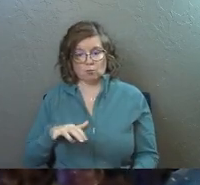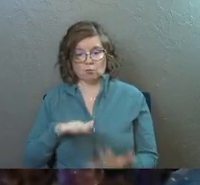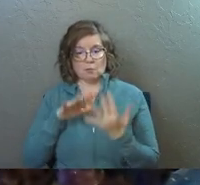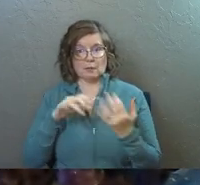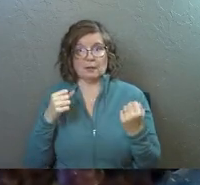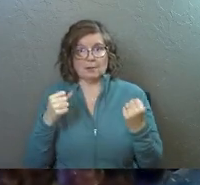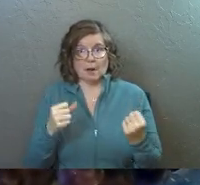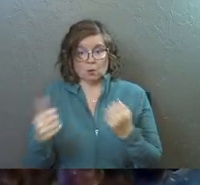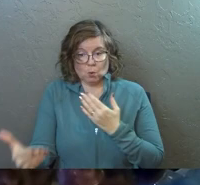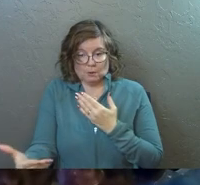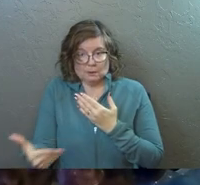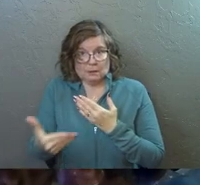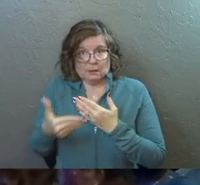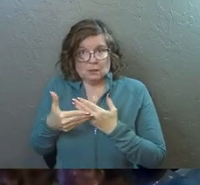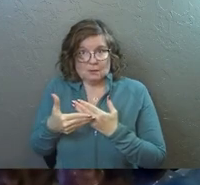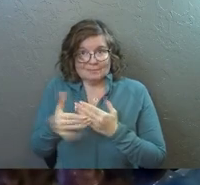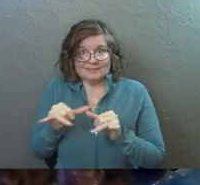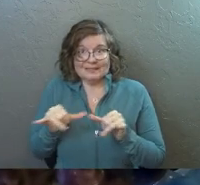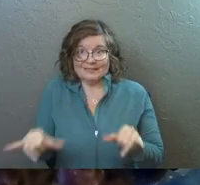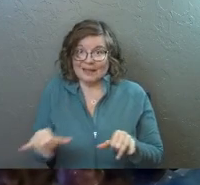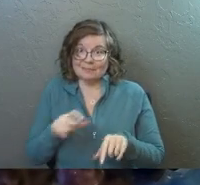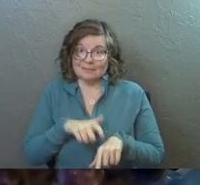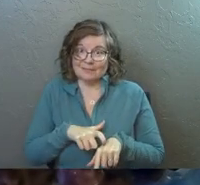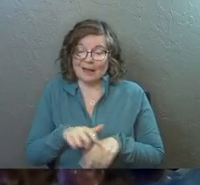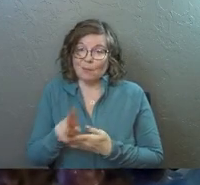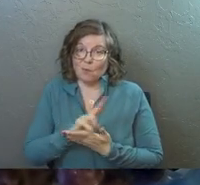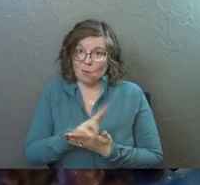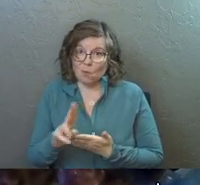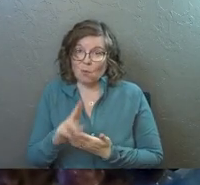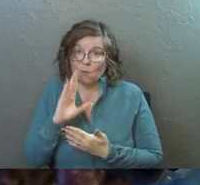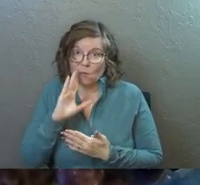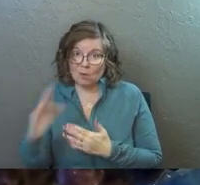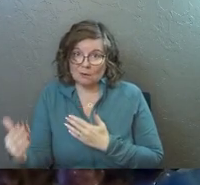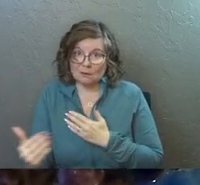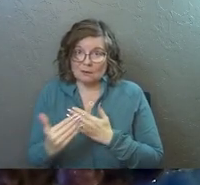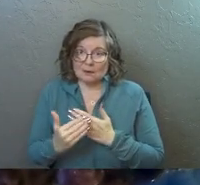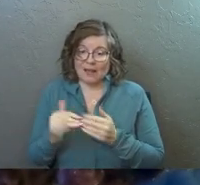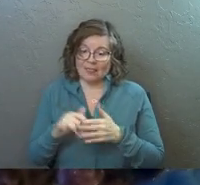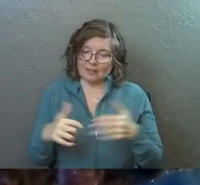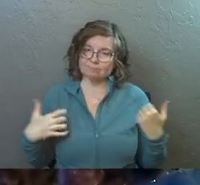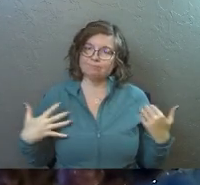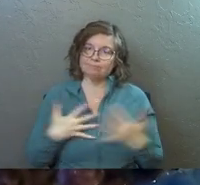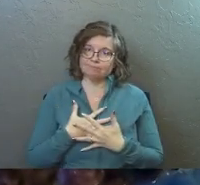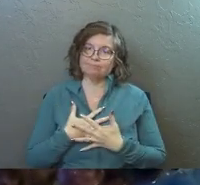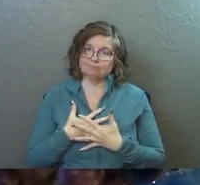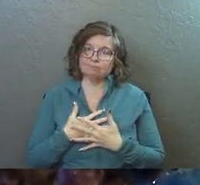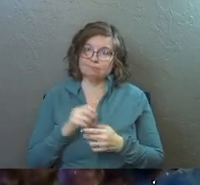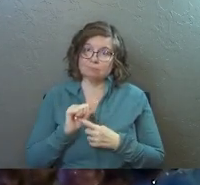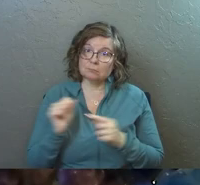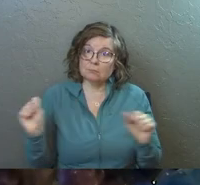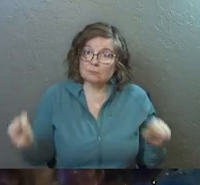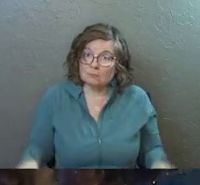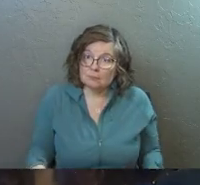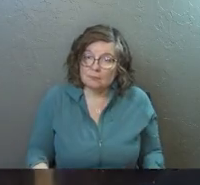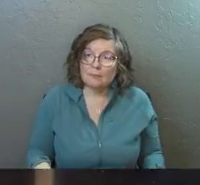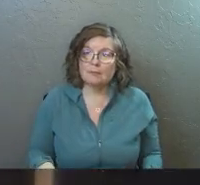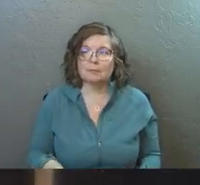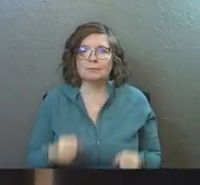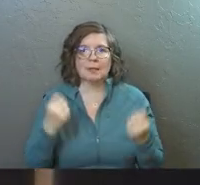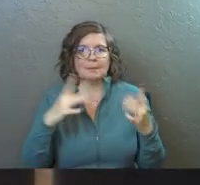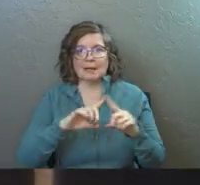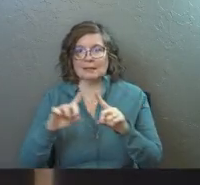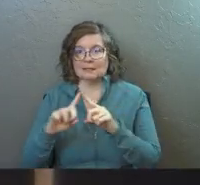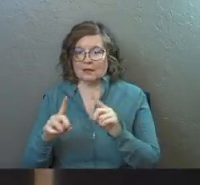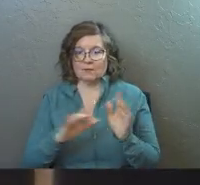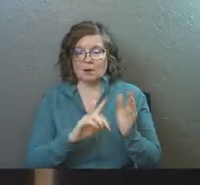and power draws near, so does his holiness. And that can be a scary situation. Lot of